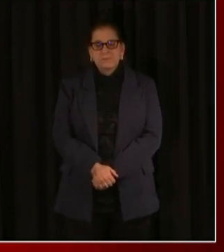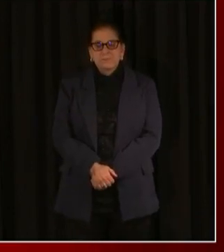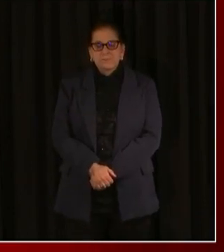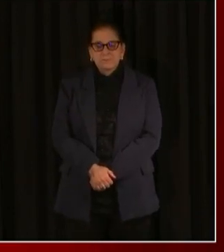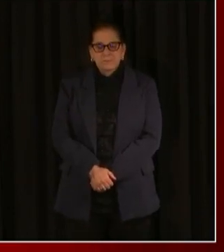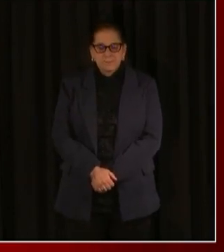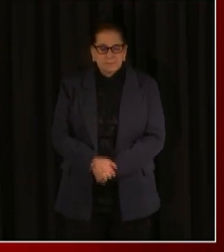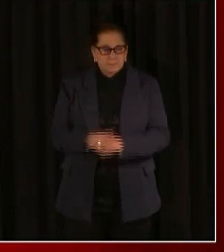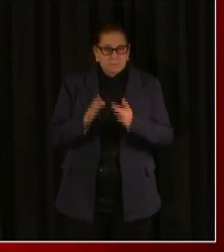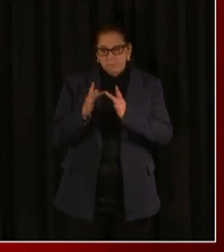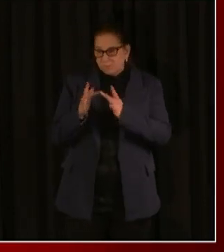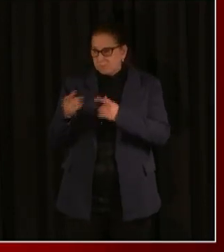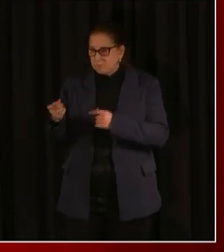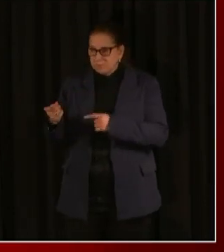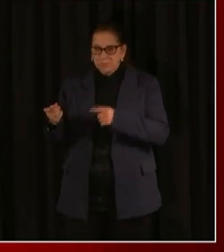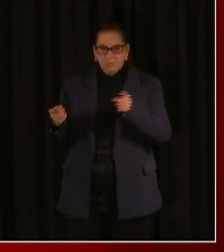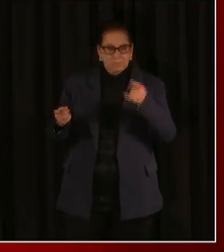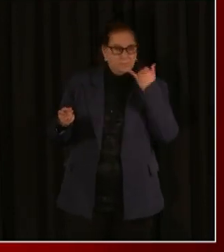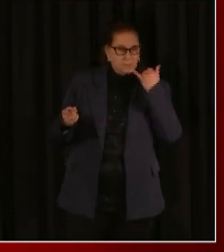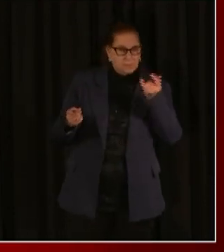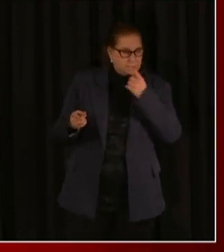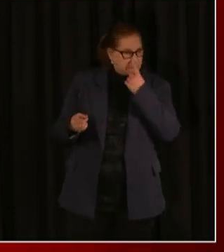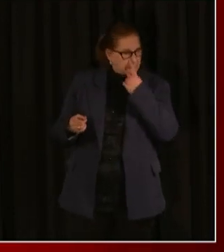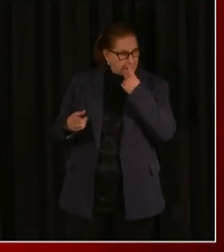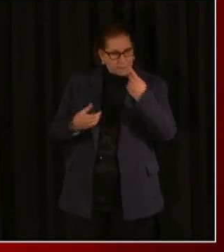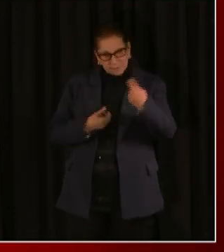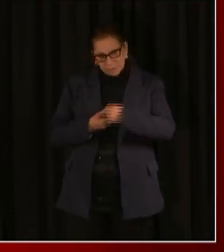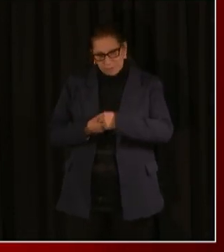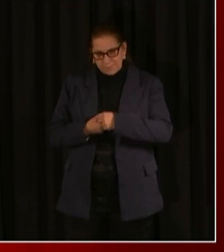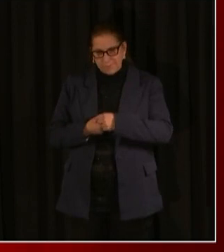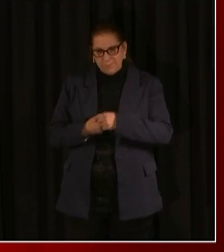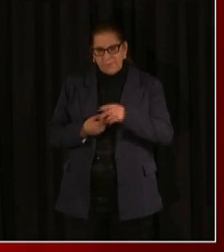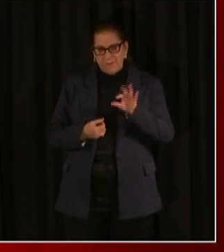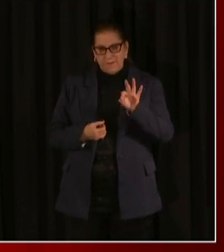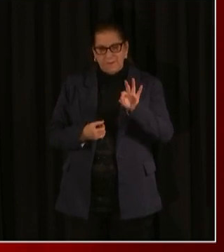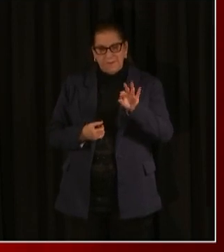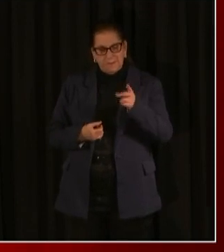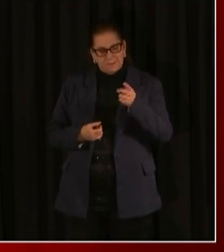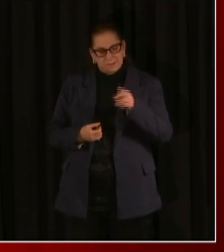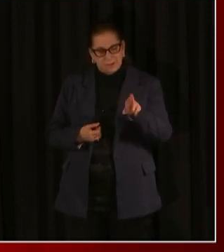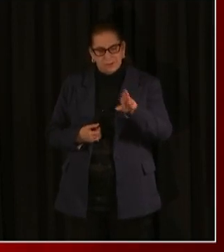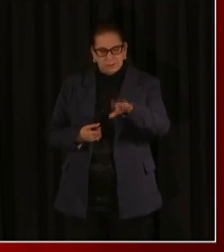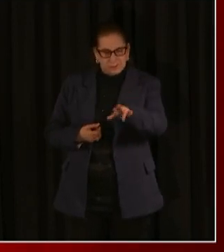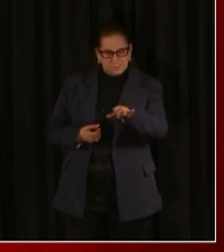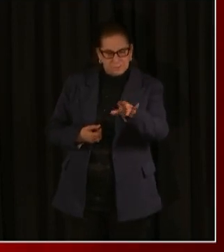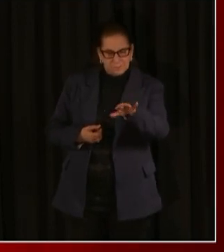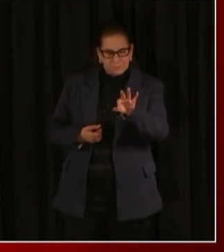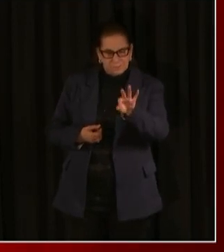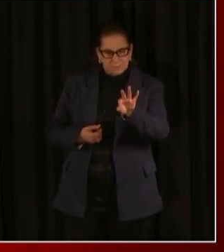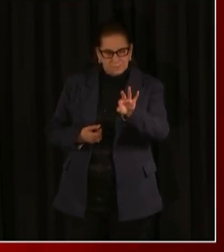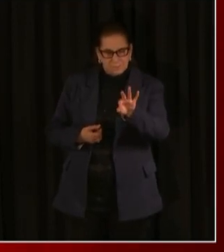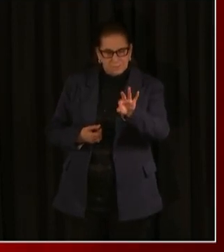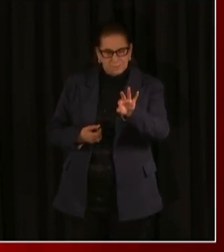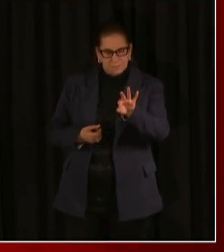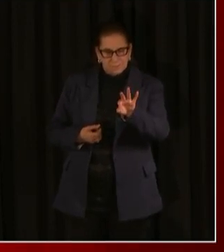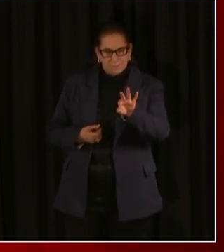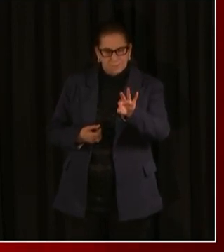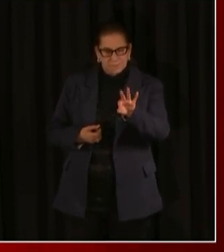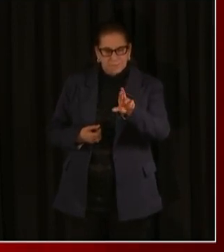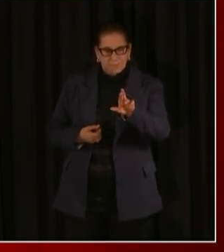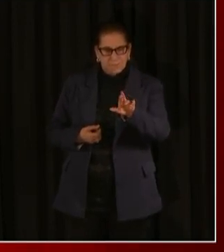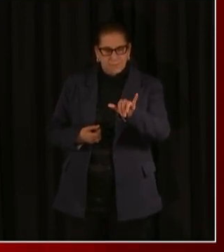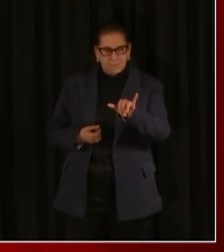up, which I appreciate. Joining Dr. Preetha to answer questions, we also have Heather Burris, who is the COVID-19 vaccine planning team